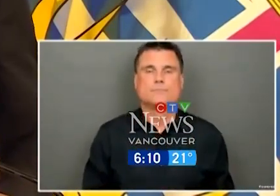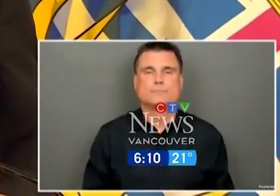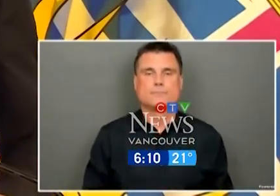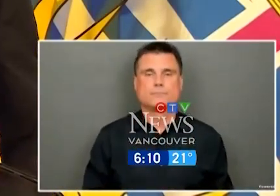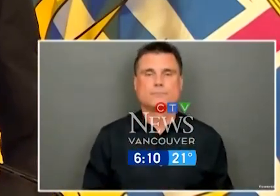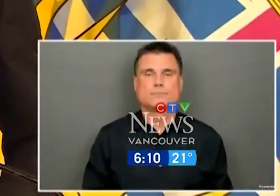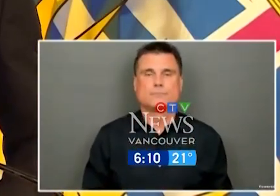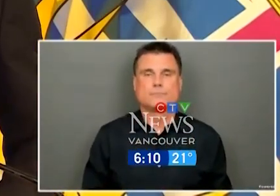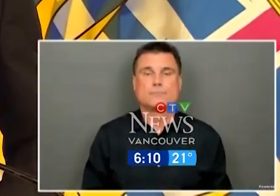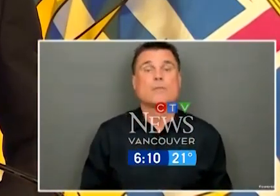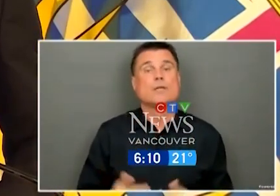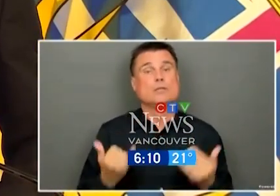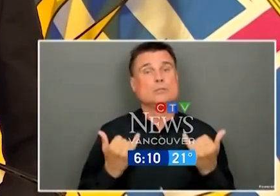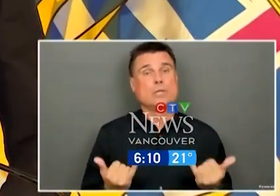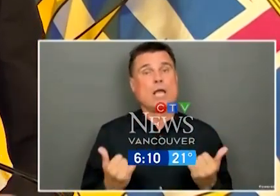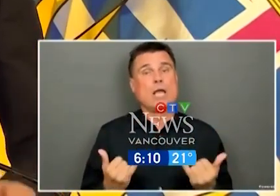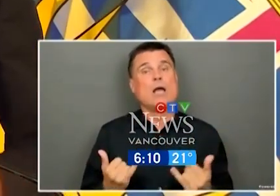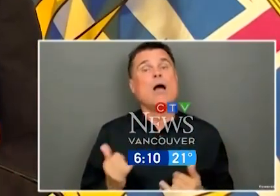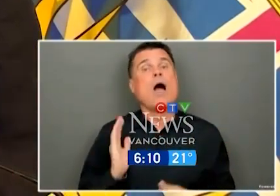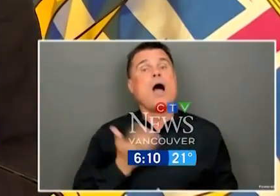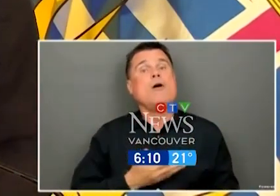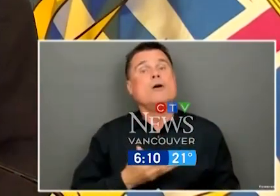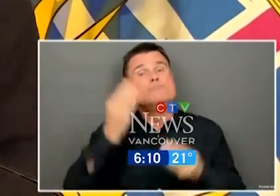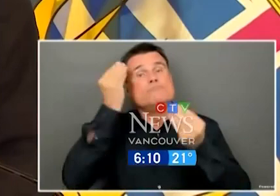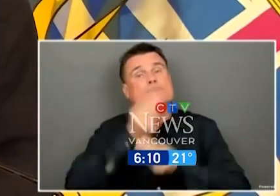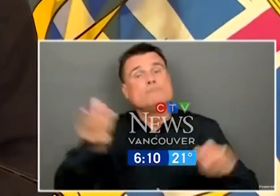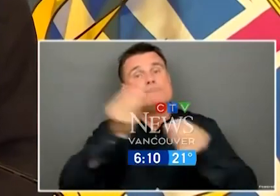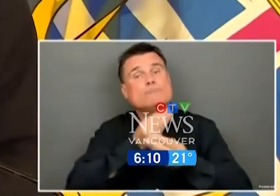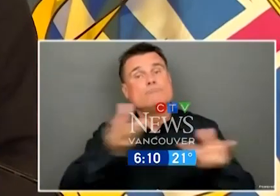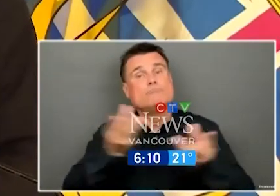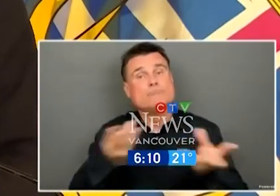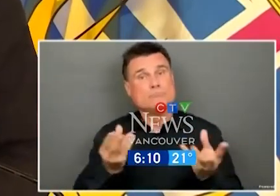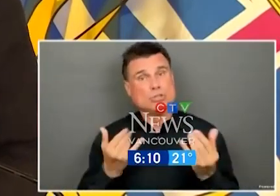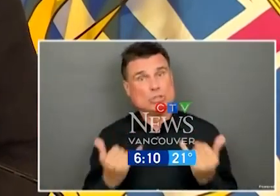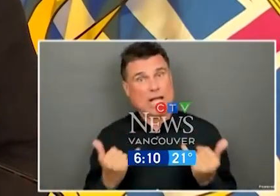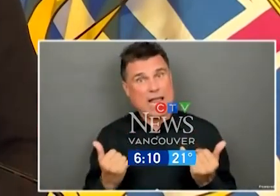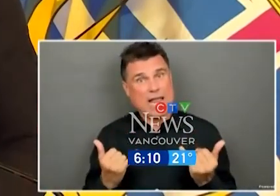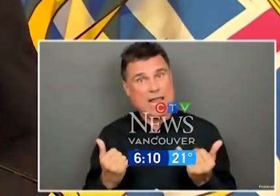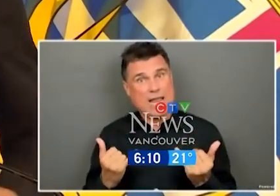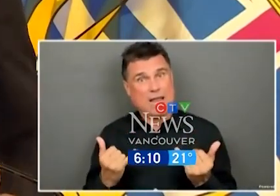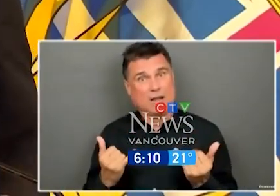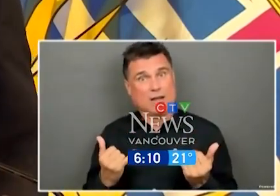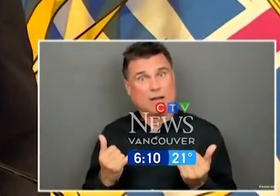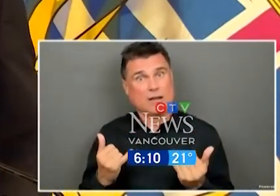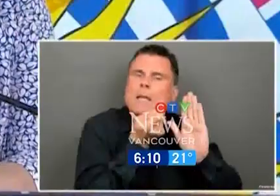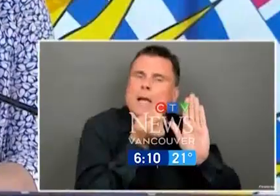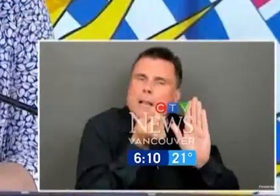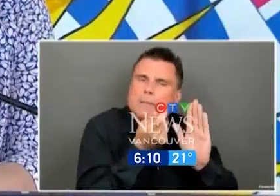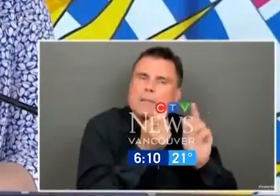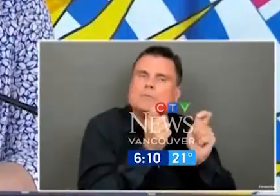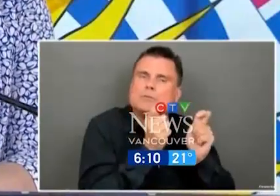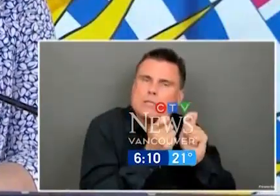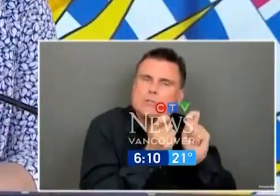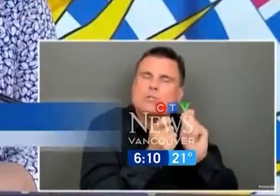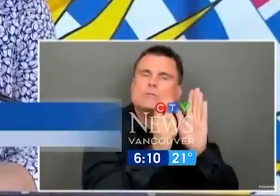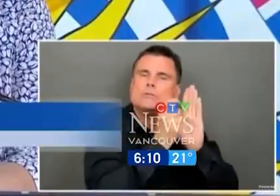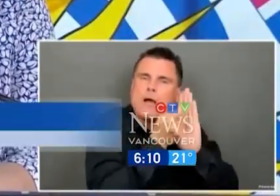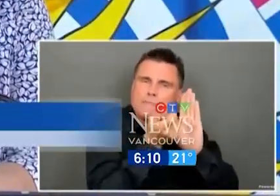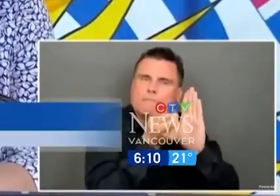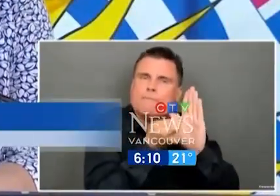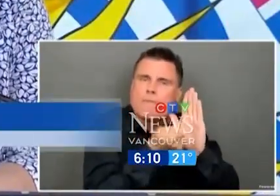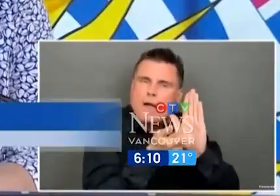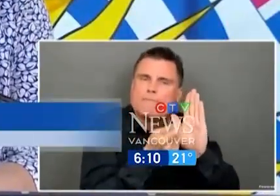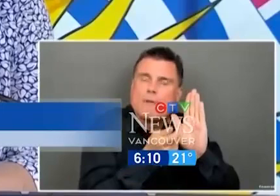resident will be removed. Fully immunized visitors can visit with residents without a mask. Workers who are not